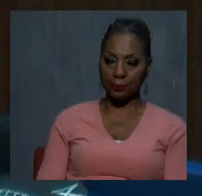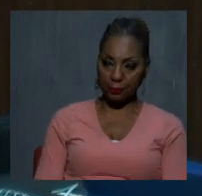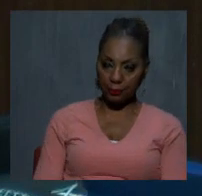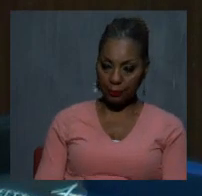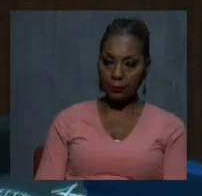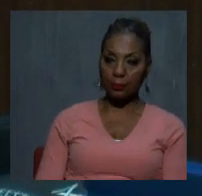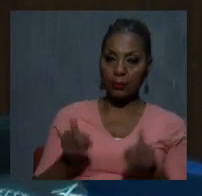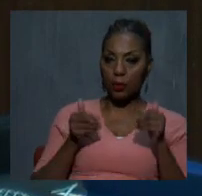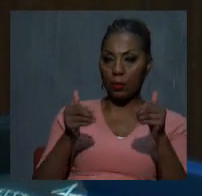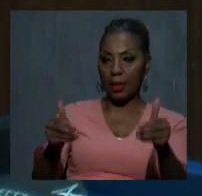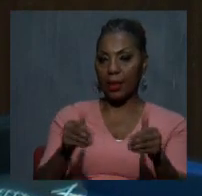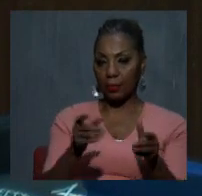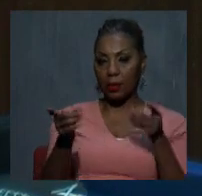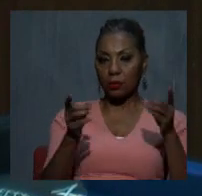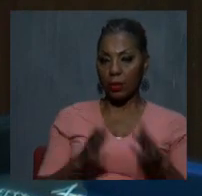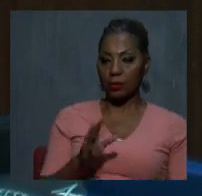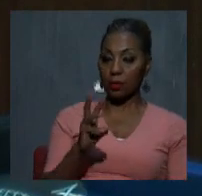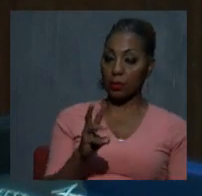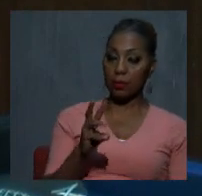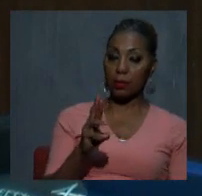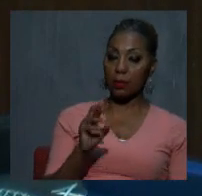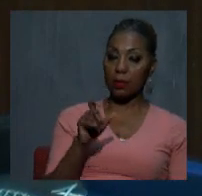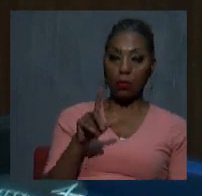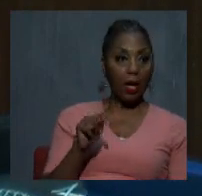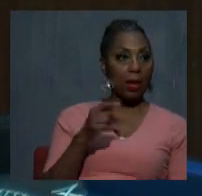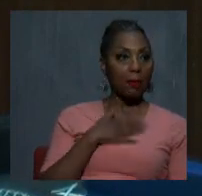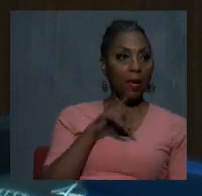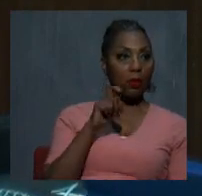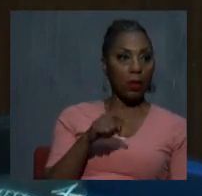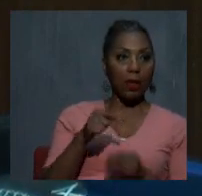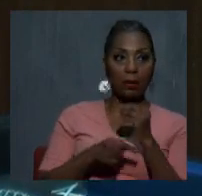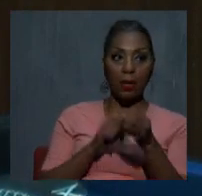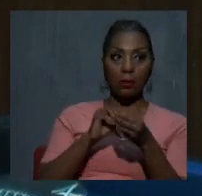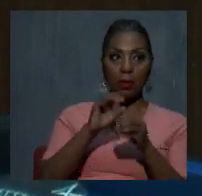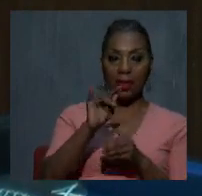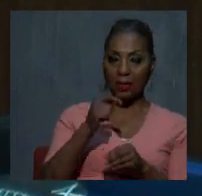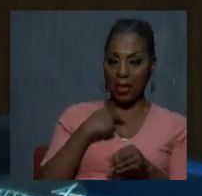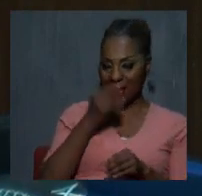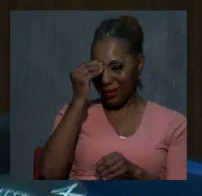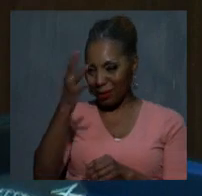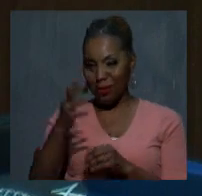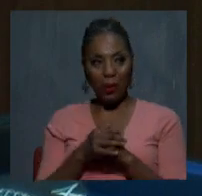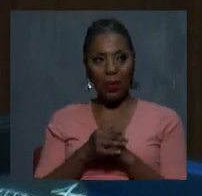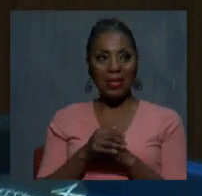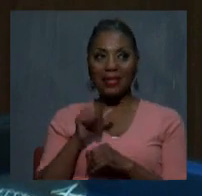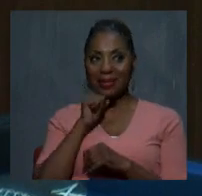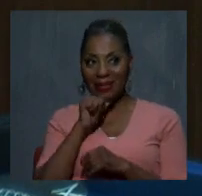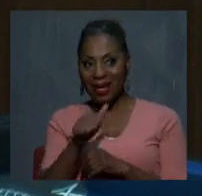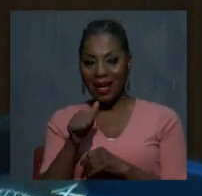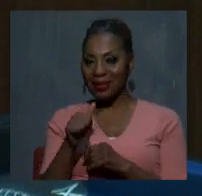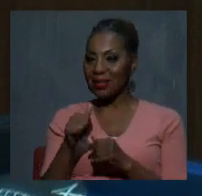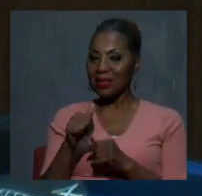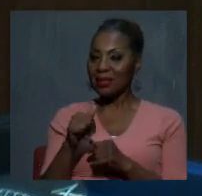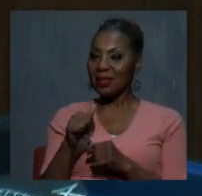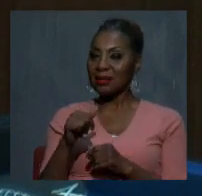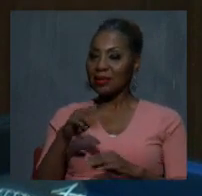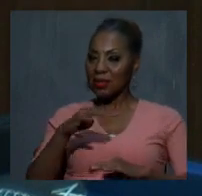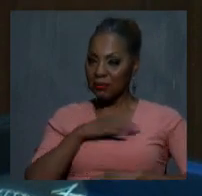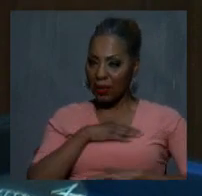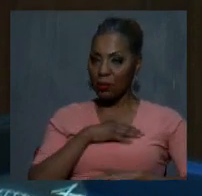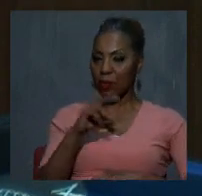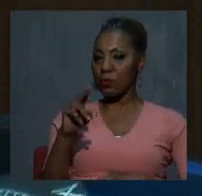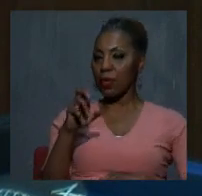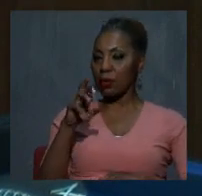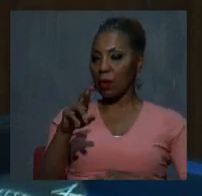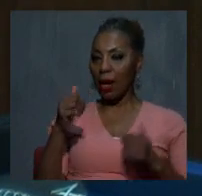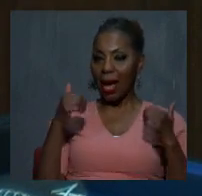All right, go ahead, Director Wright. No, my question was on 18, but I was just saying to her, it was not that I was satisfied with